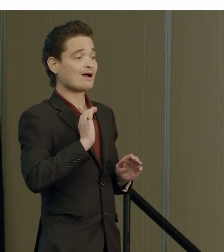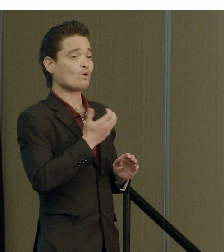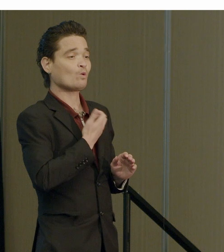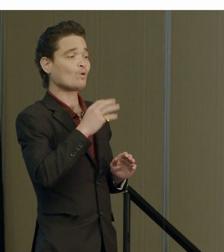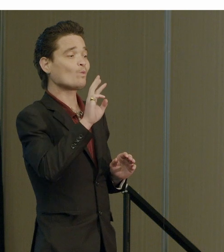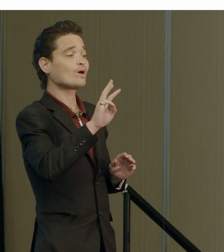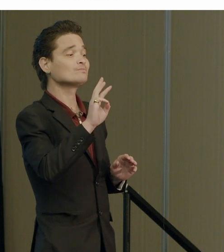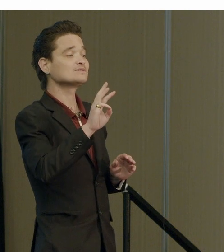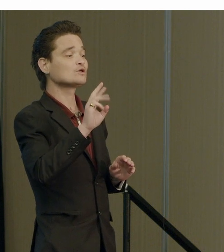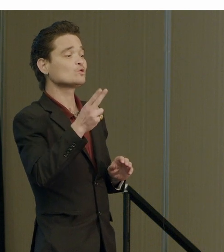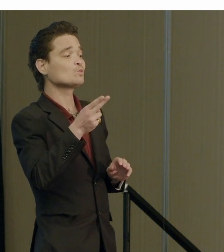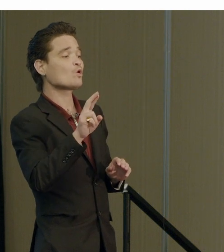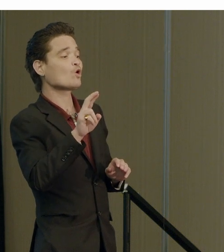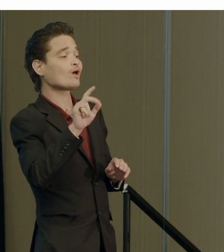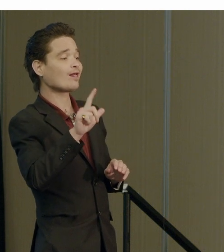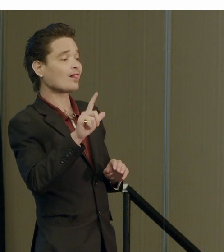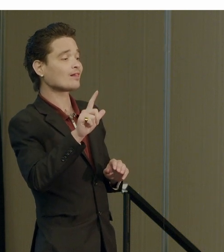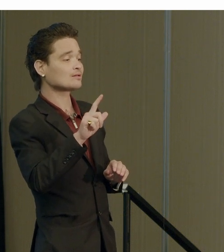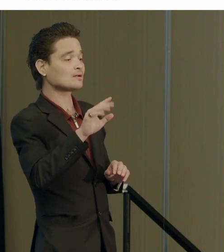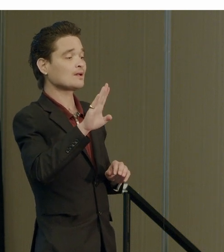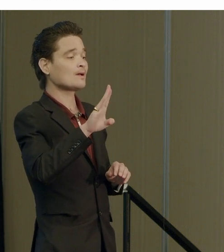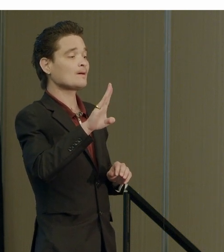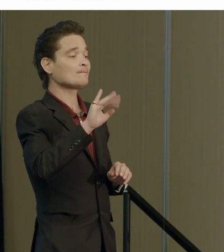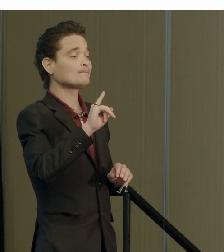bit.ly/GoogleCSUN25. That's